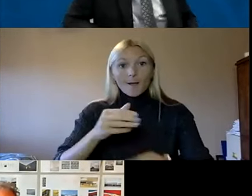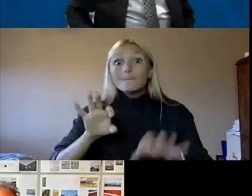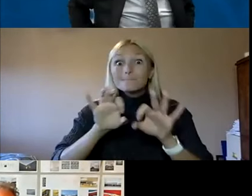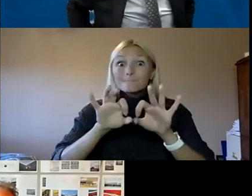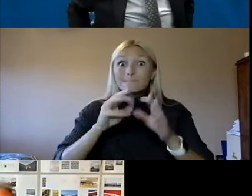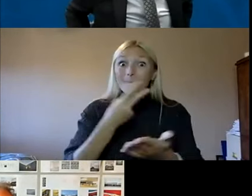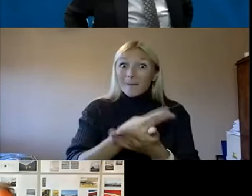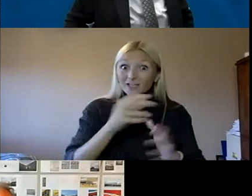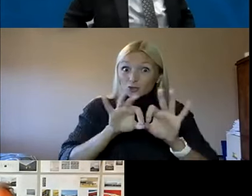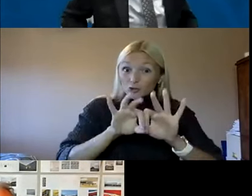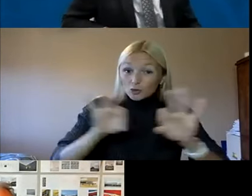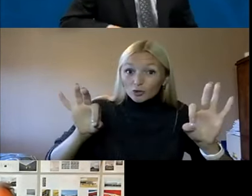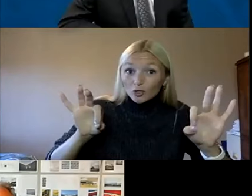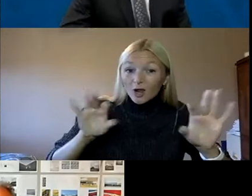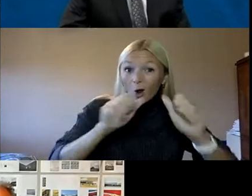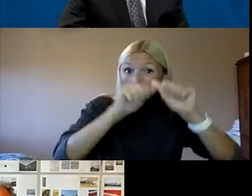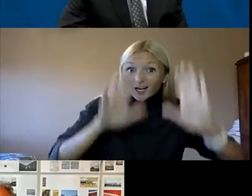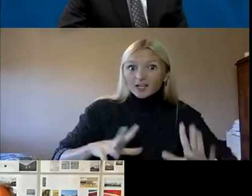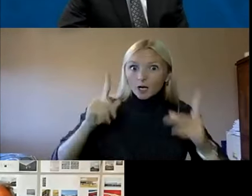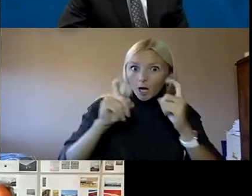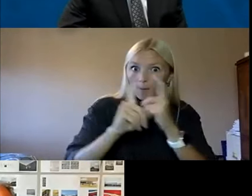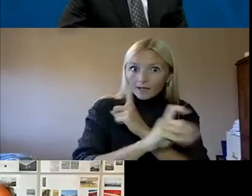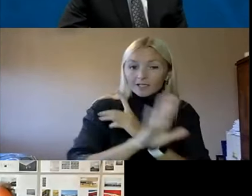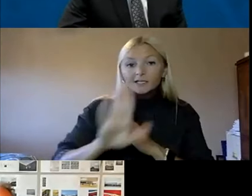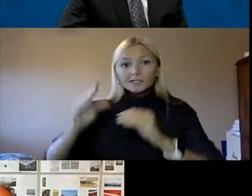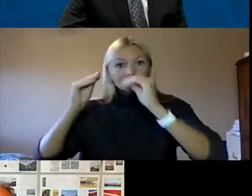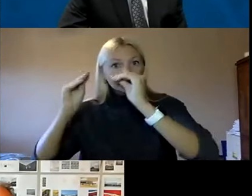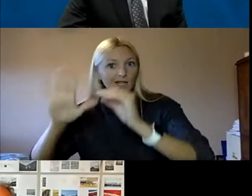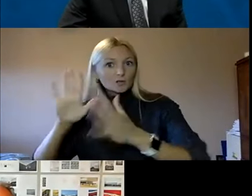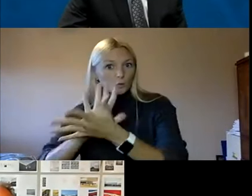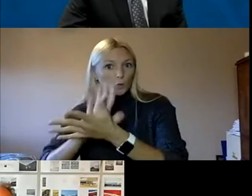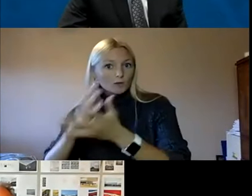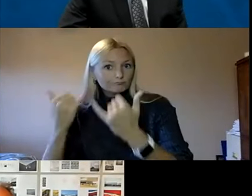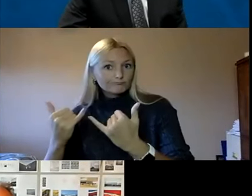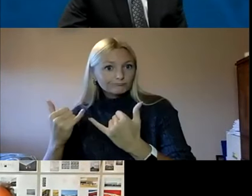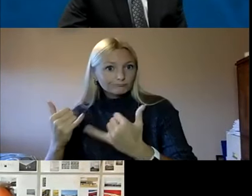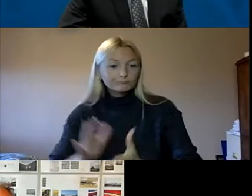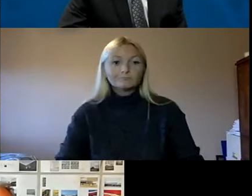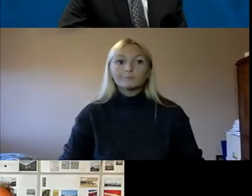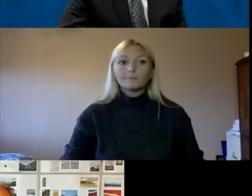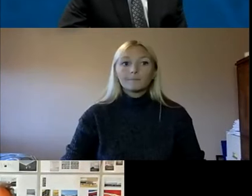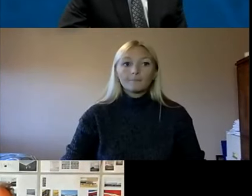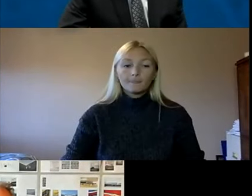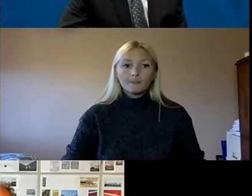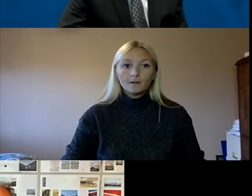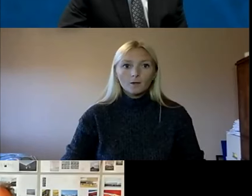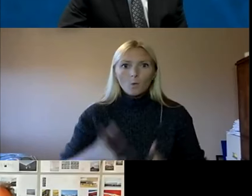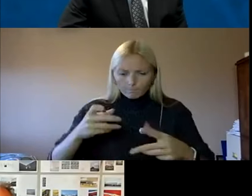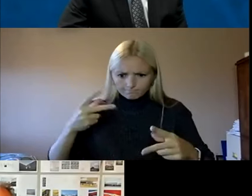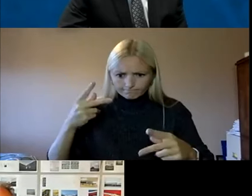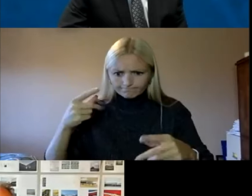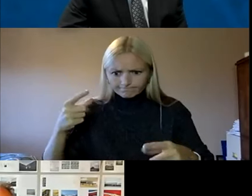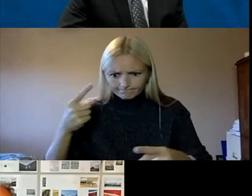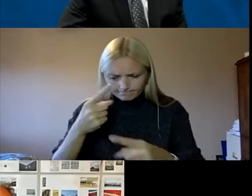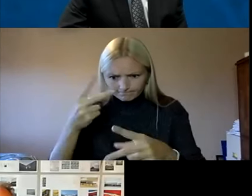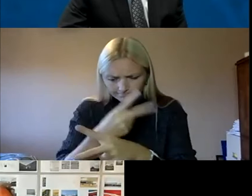in architecture and complexity, where his teaching methods consist of crossing different disciplines in order to find a new dynamic